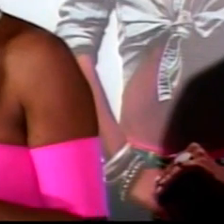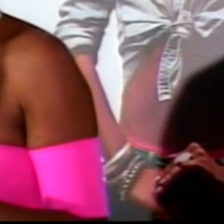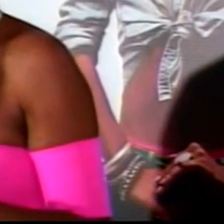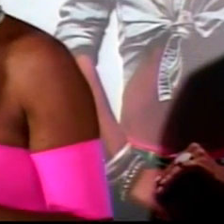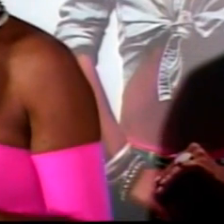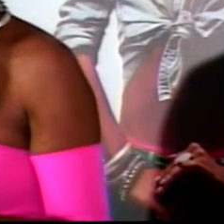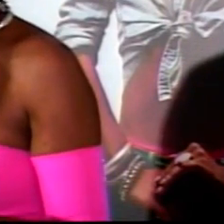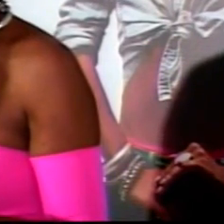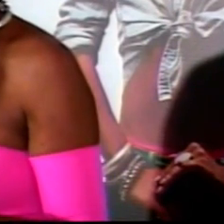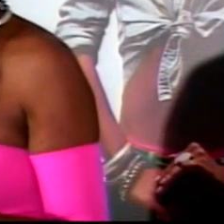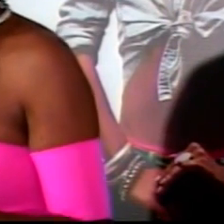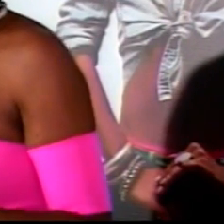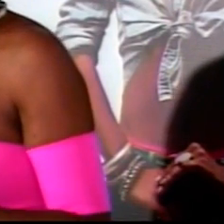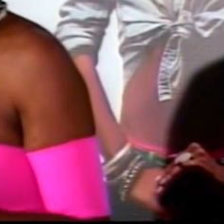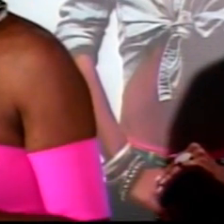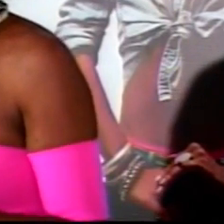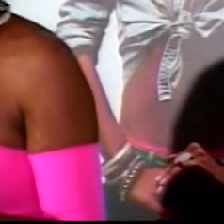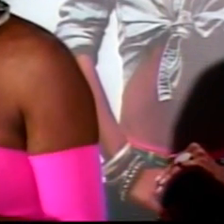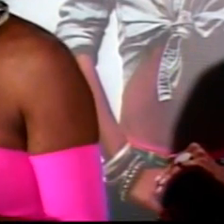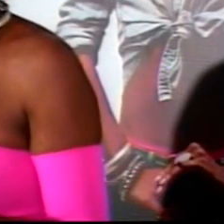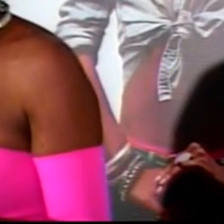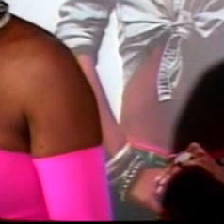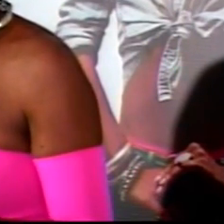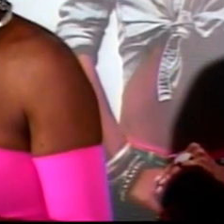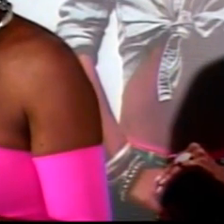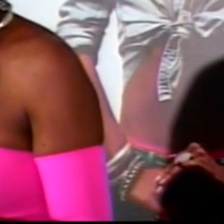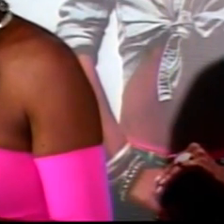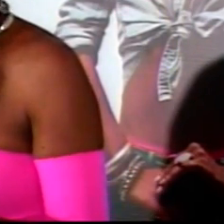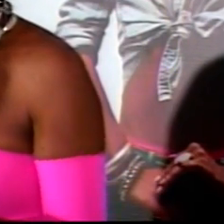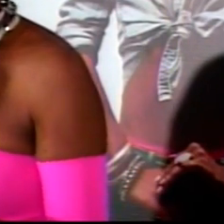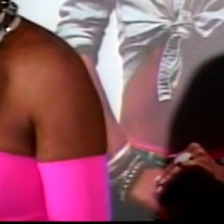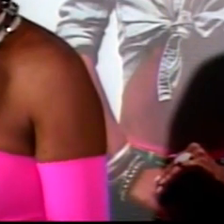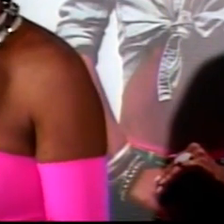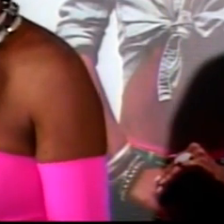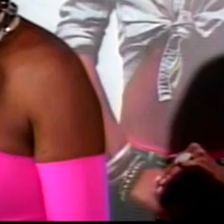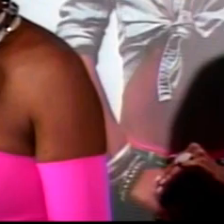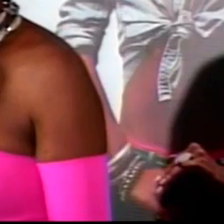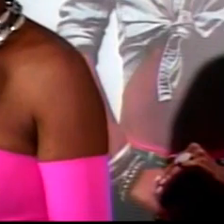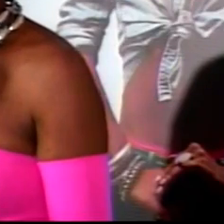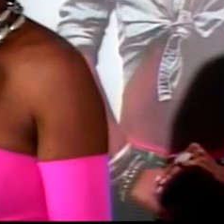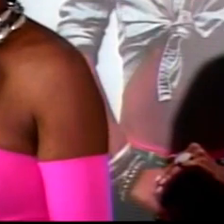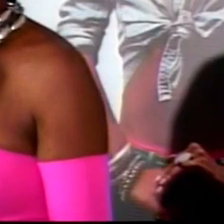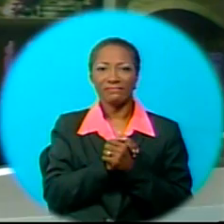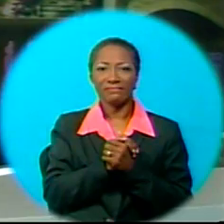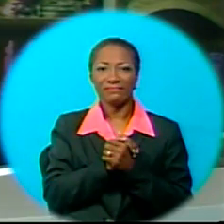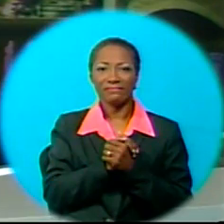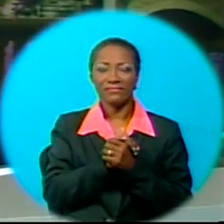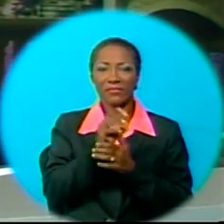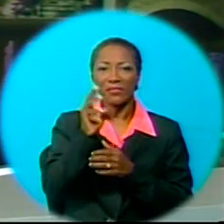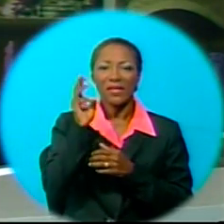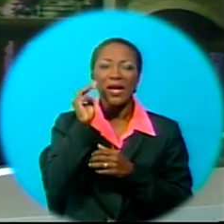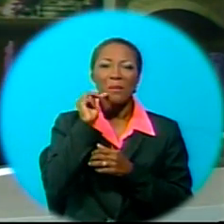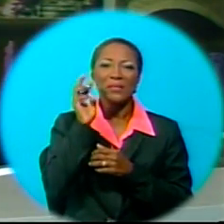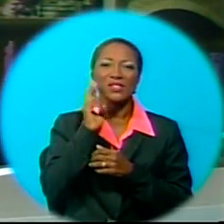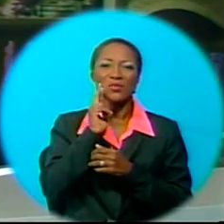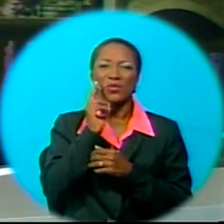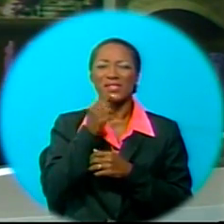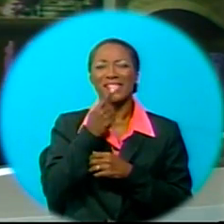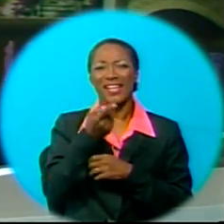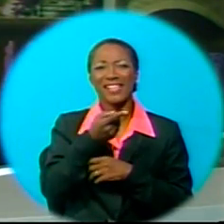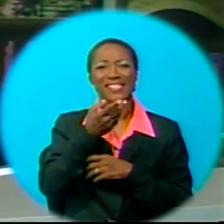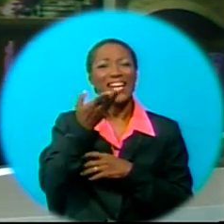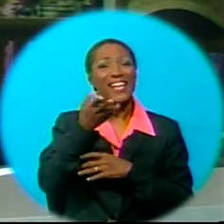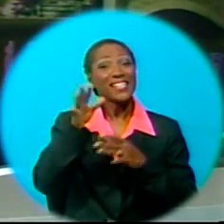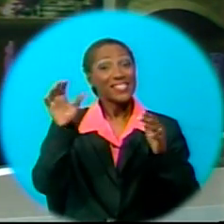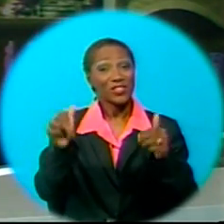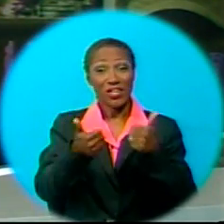make a contribution that way. You can come to the show. You can tell people to buy tickets for the show. Ms. Rowe admits that